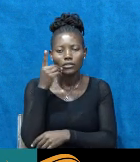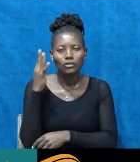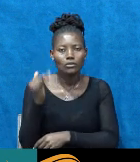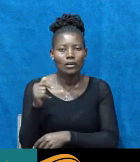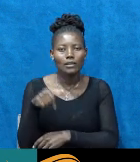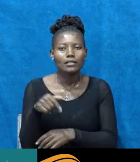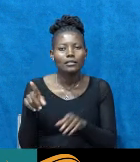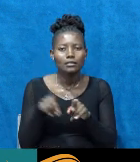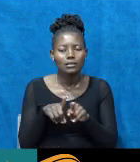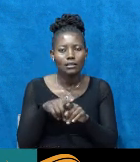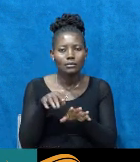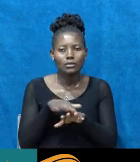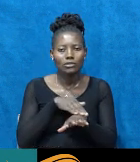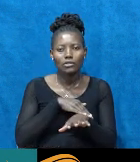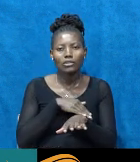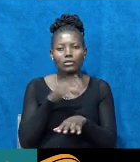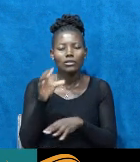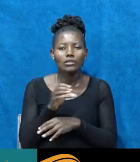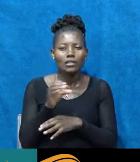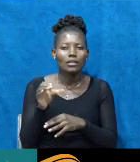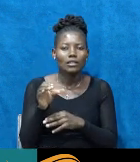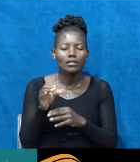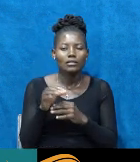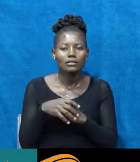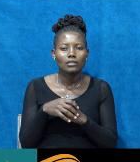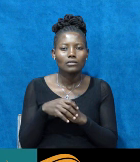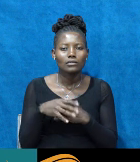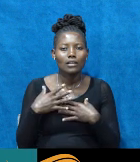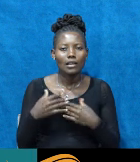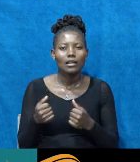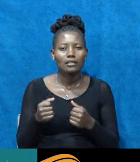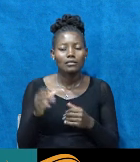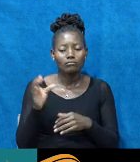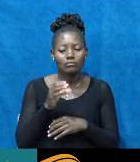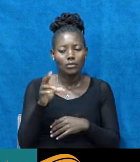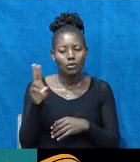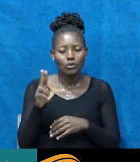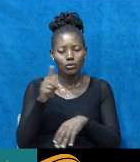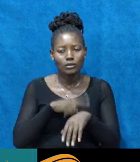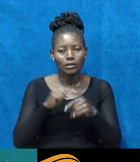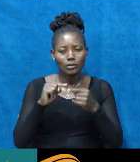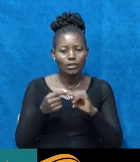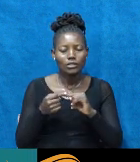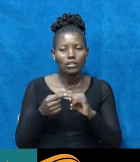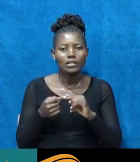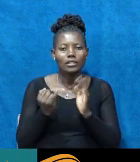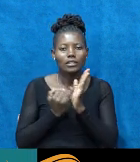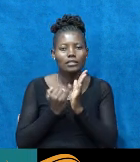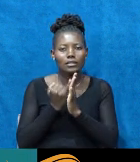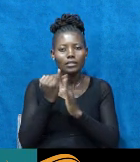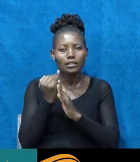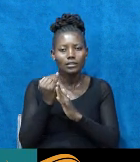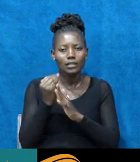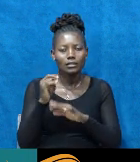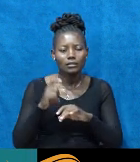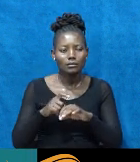down recovery. And also with alcohol intake during injury, it increases muscle loss and muscle strength. So